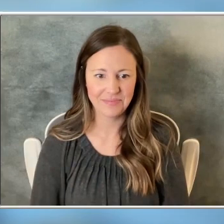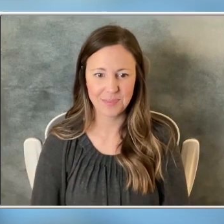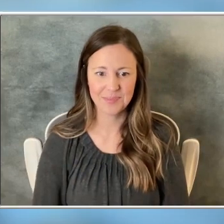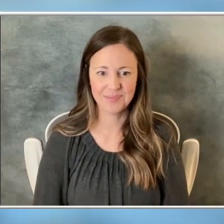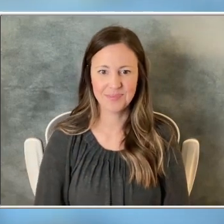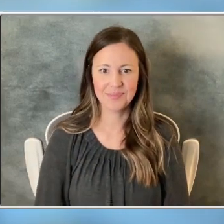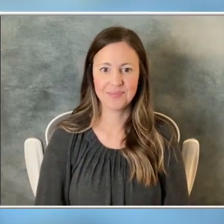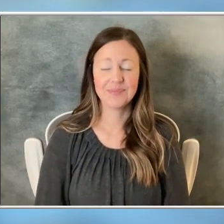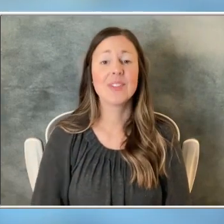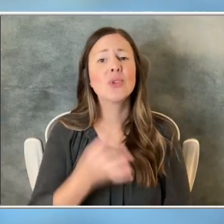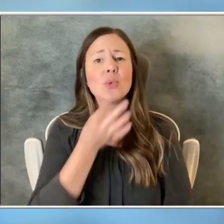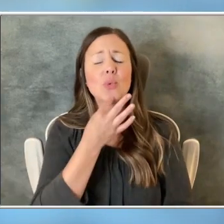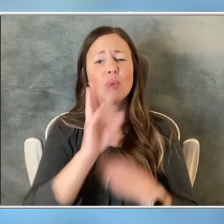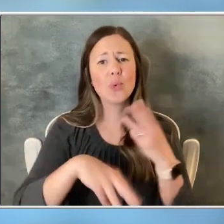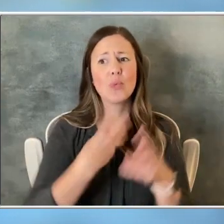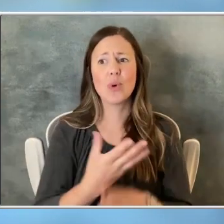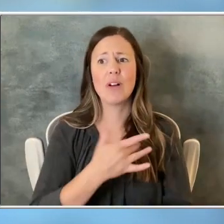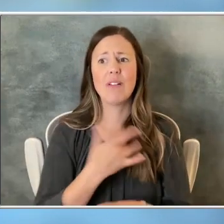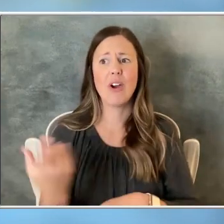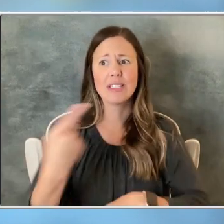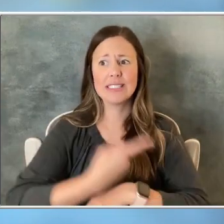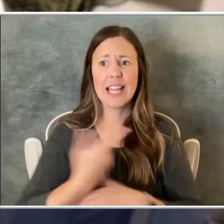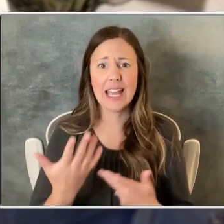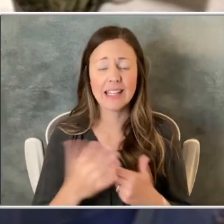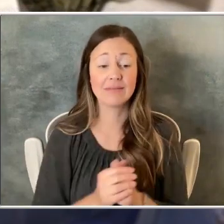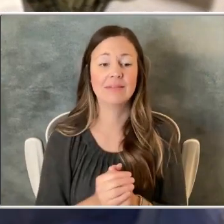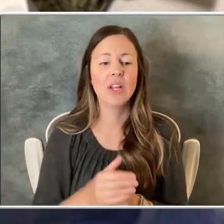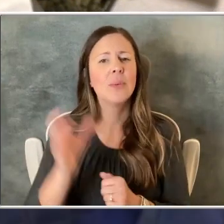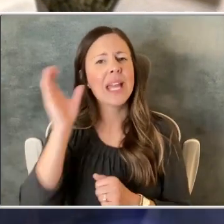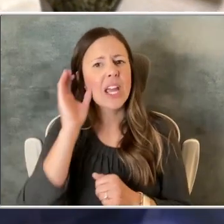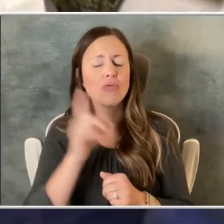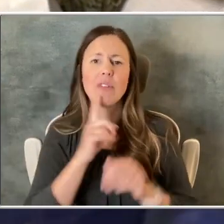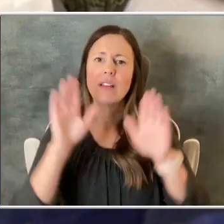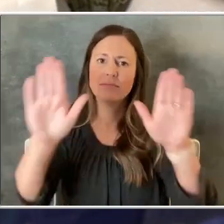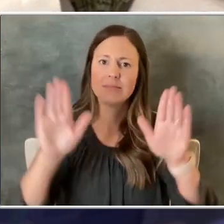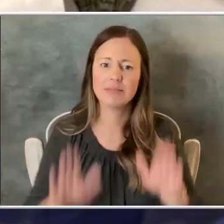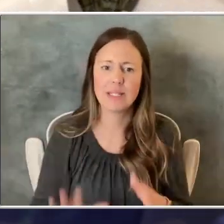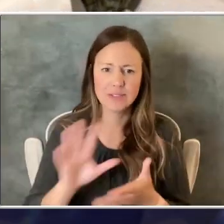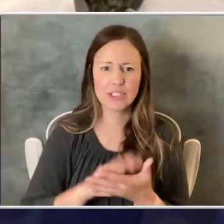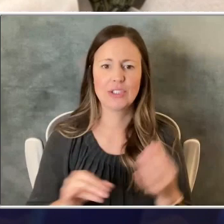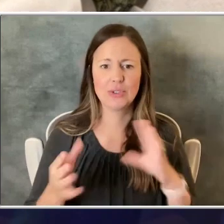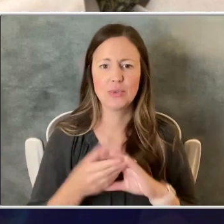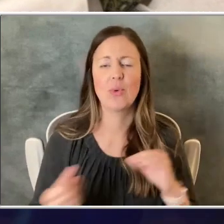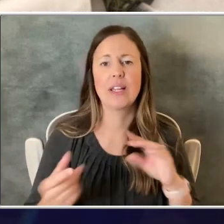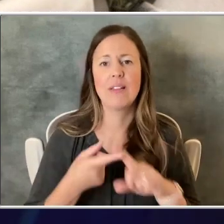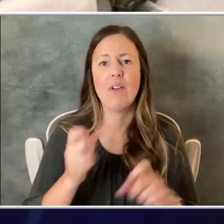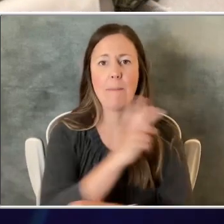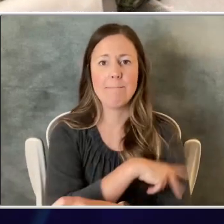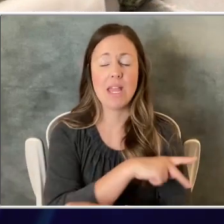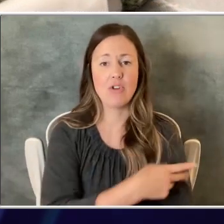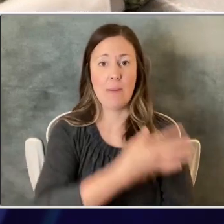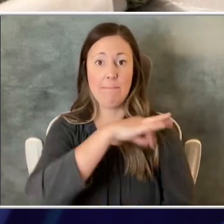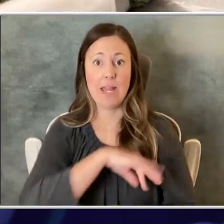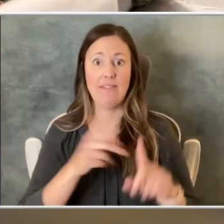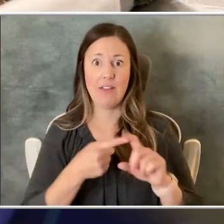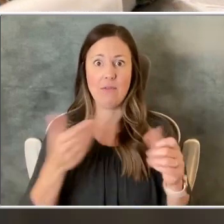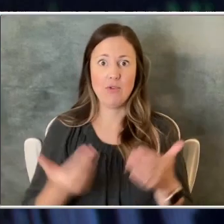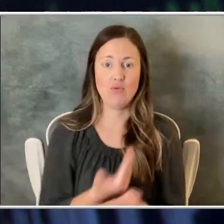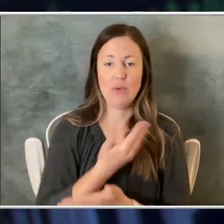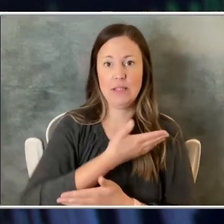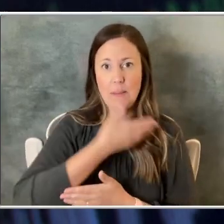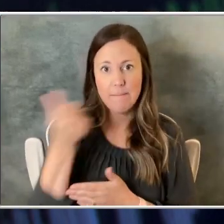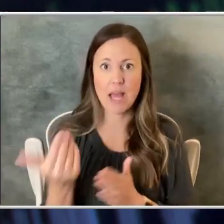It is almost World Heart Day, and we hear remarkable stories from patients benefiting from the newest and best cardiology